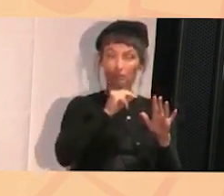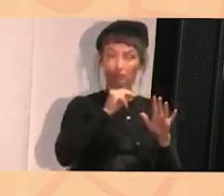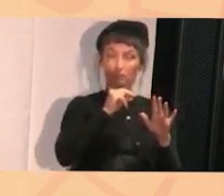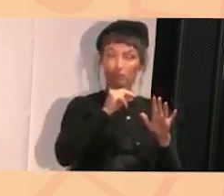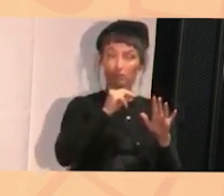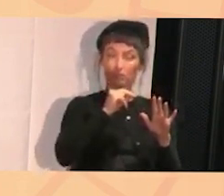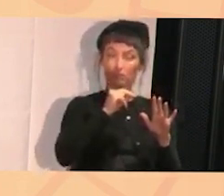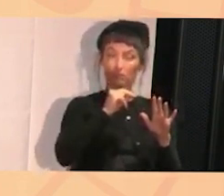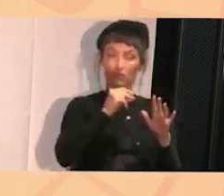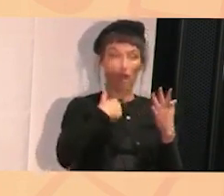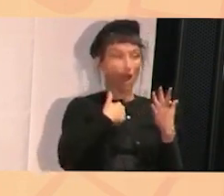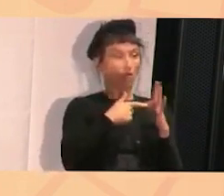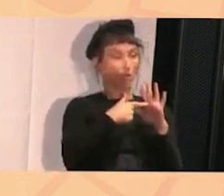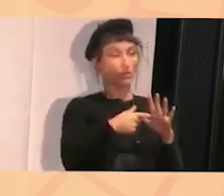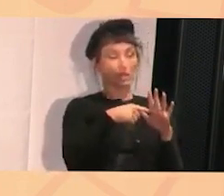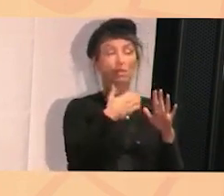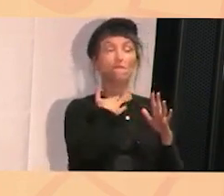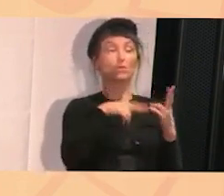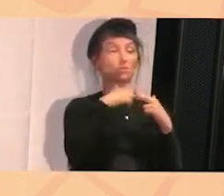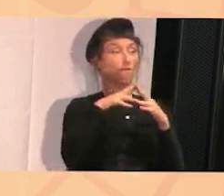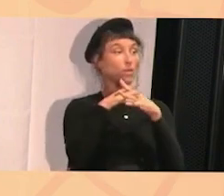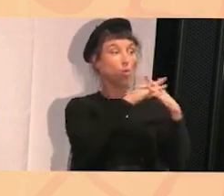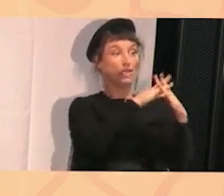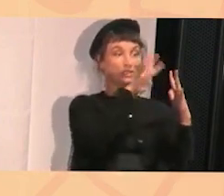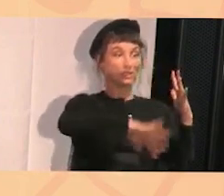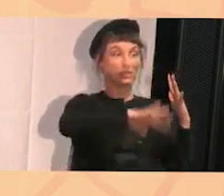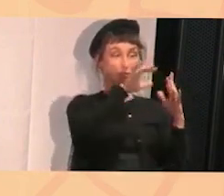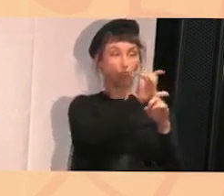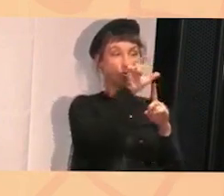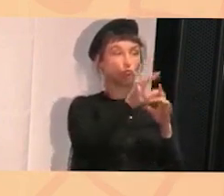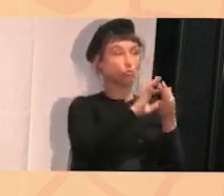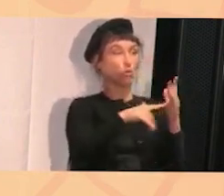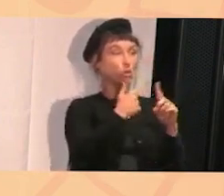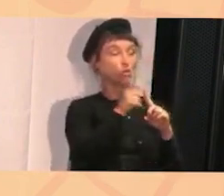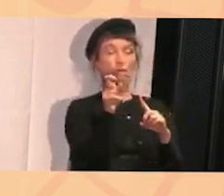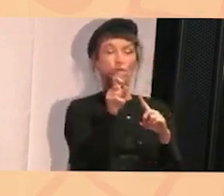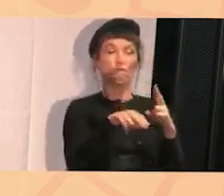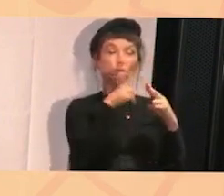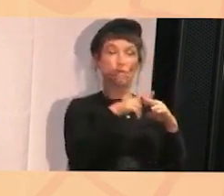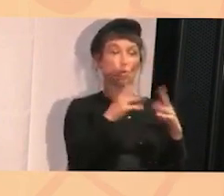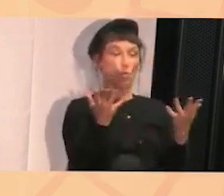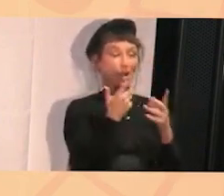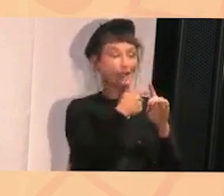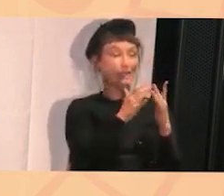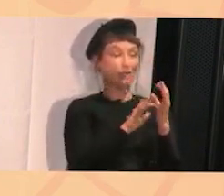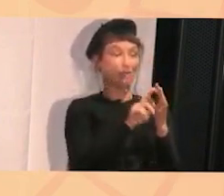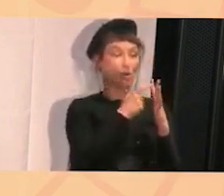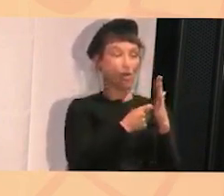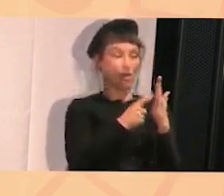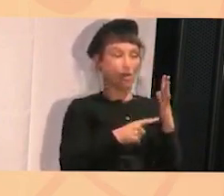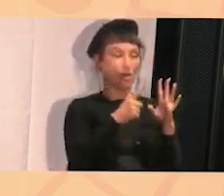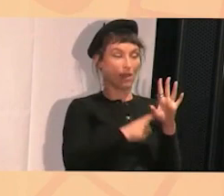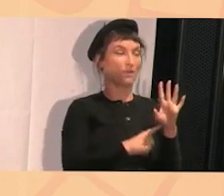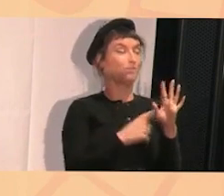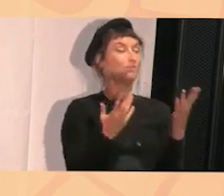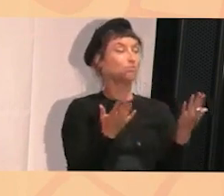the voices of the Western cultural bloc of the Kimberley. So yeah, and then Wayne just touched on, I